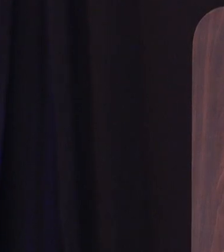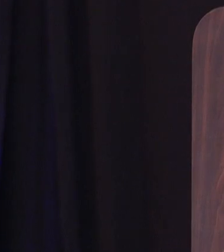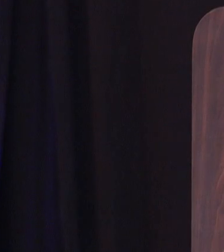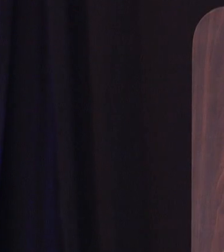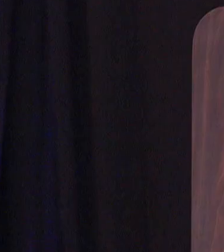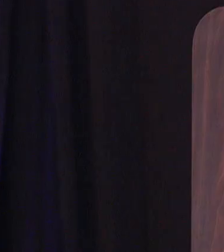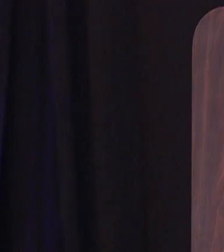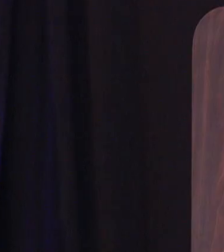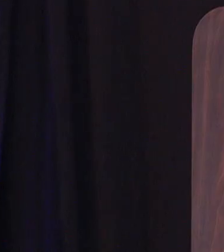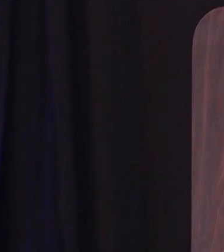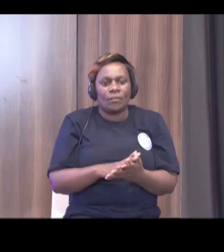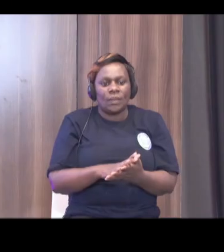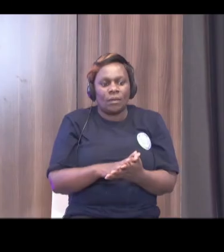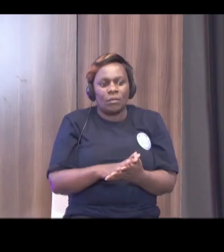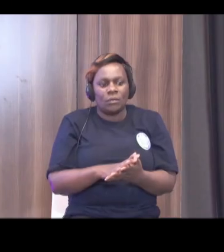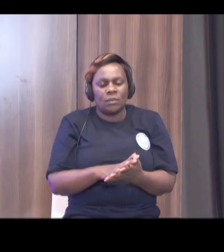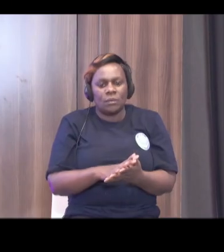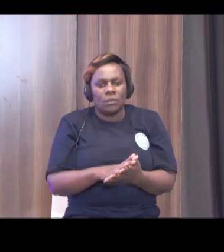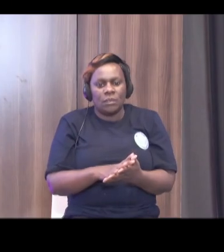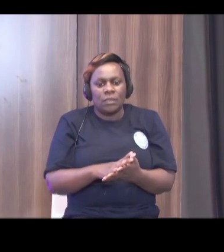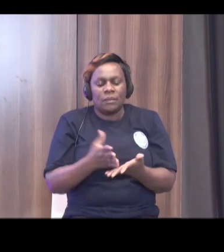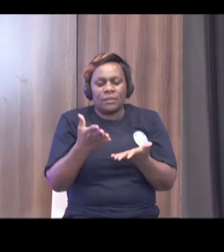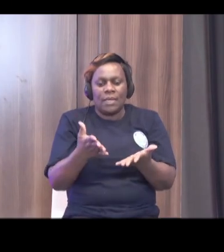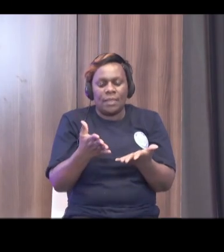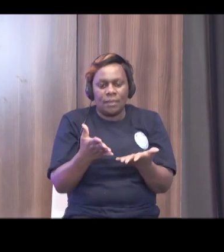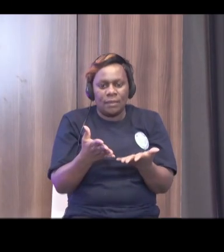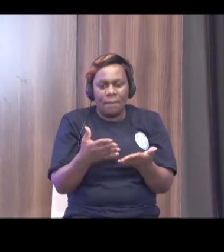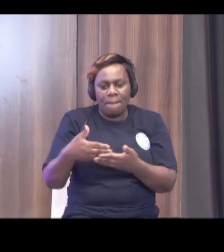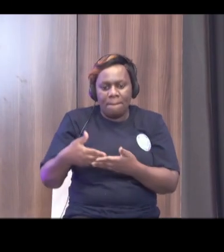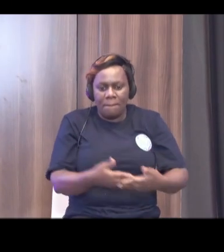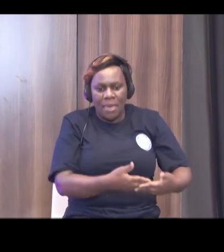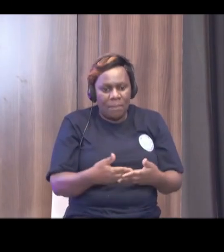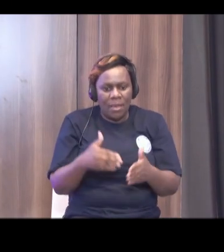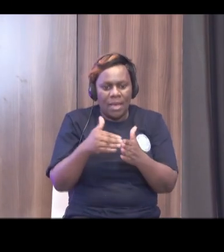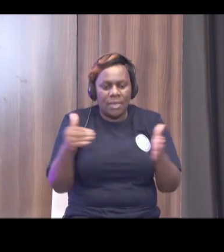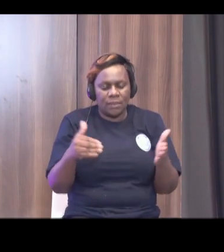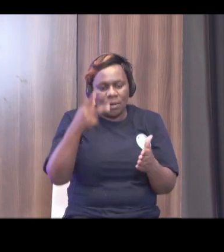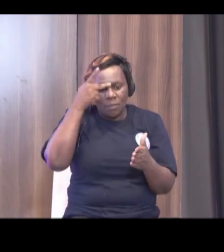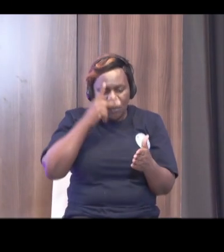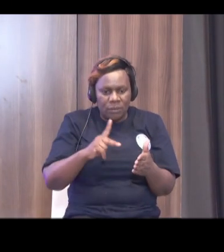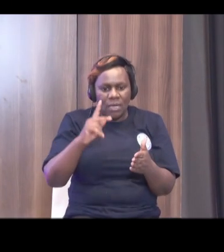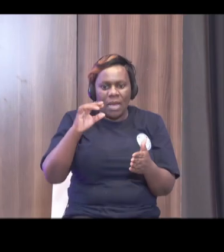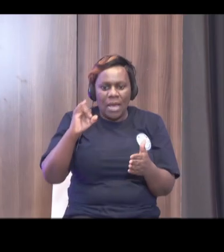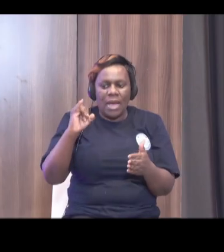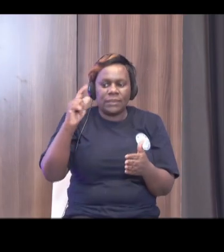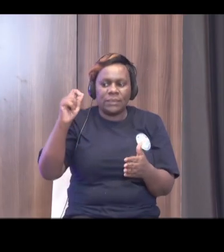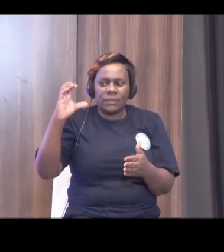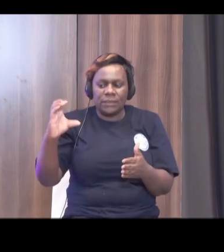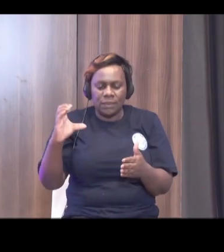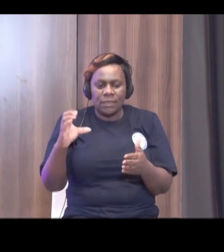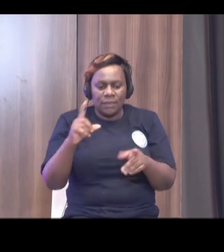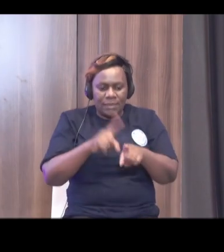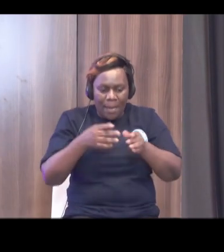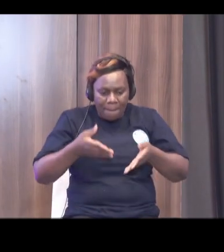you're an epidemiologist in this room, is actually the infant anti-capsular polysaccharide IgG concentration at